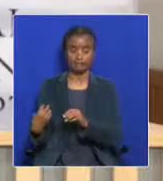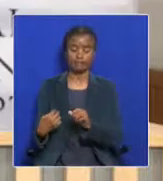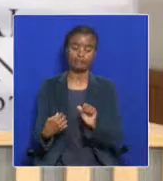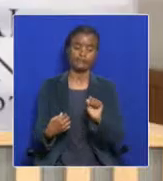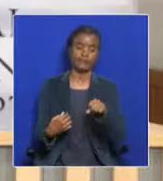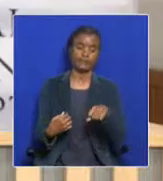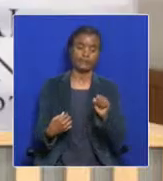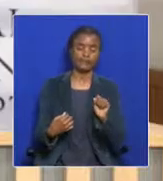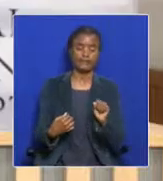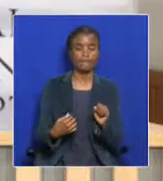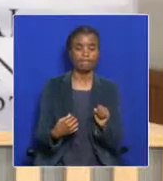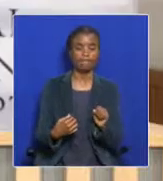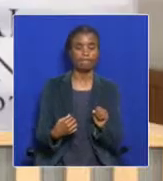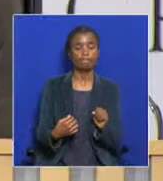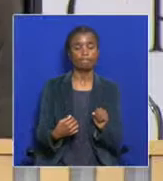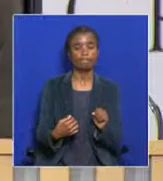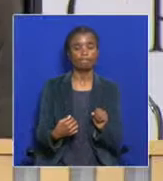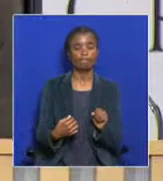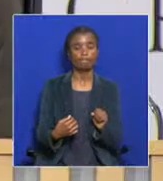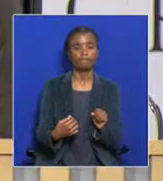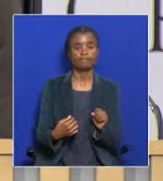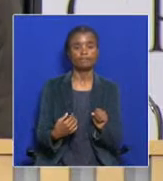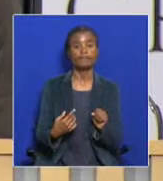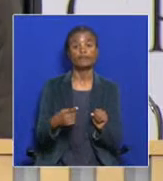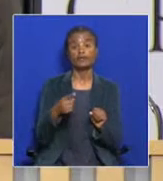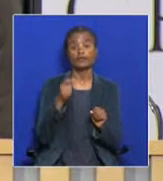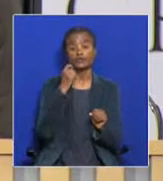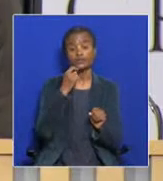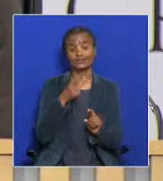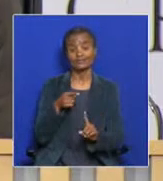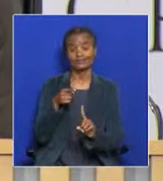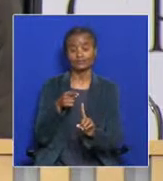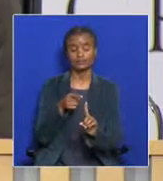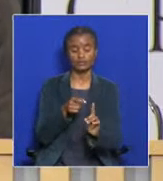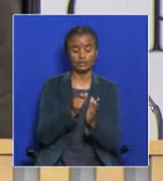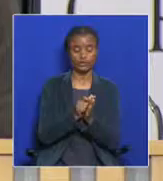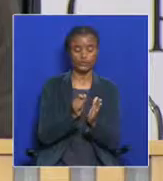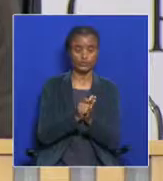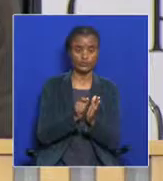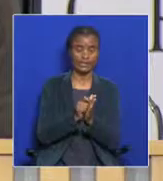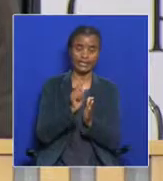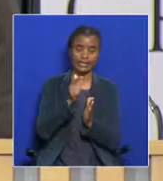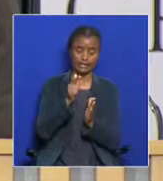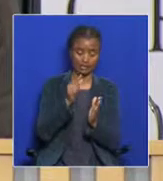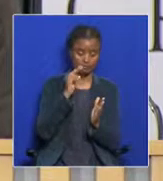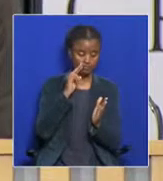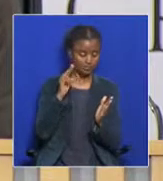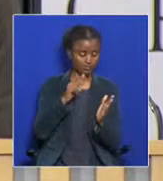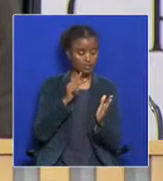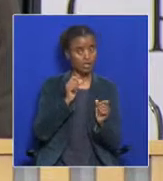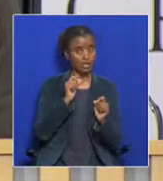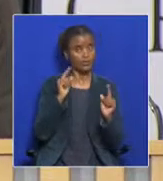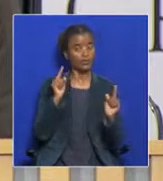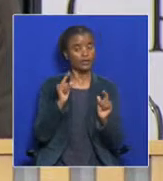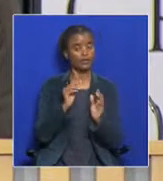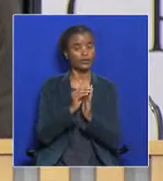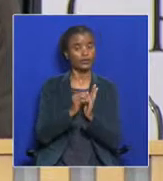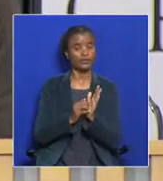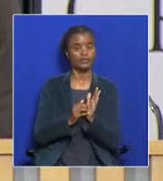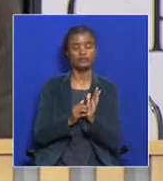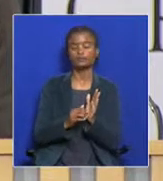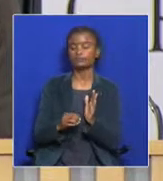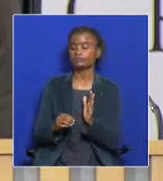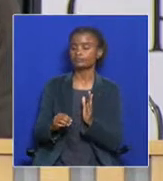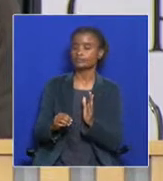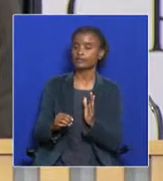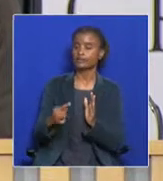okay. You said to him making the entry. At which point did you become aware of the content of that? I said when I saw it on the commission, but